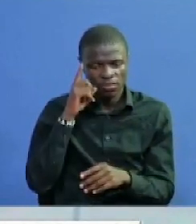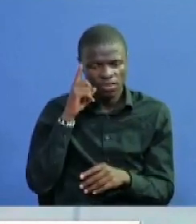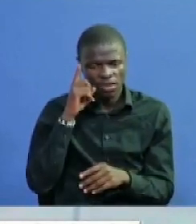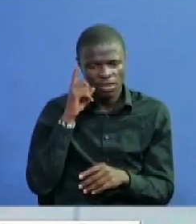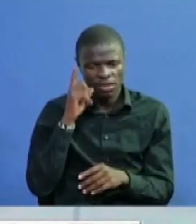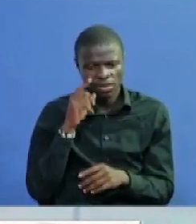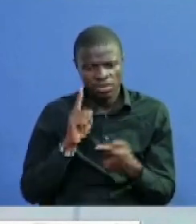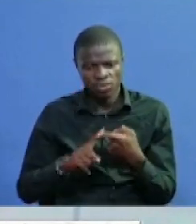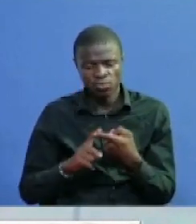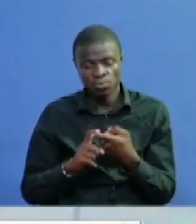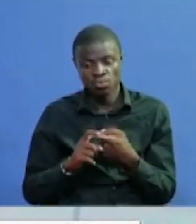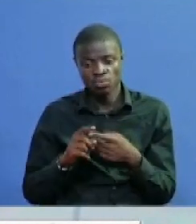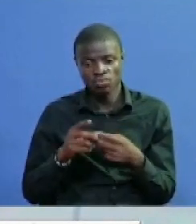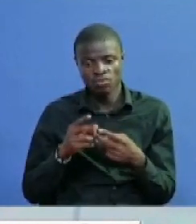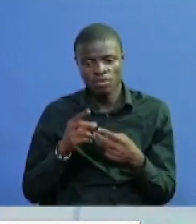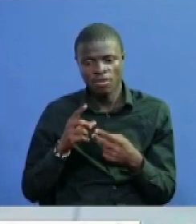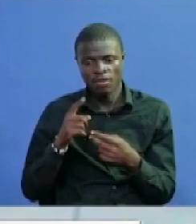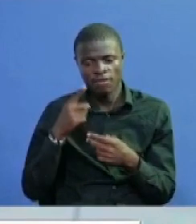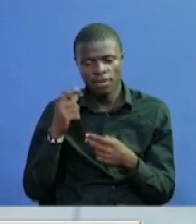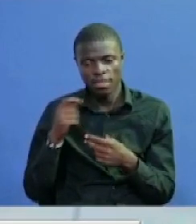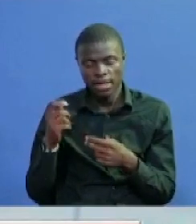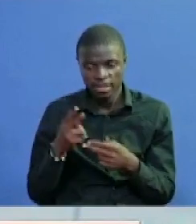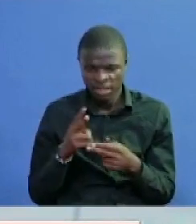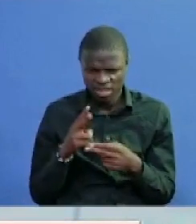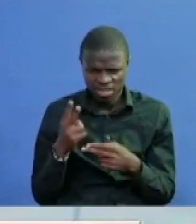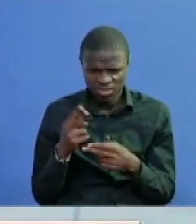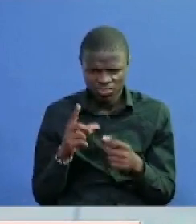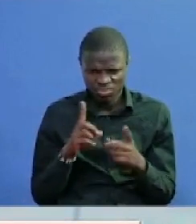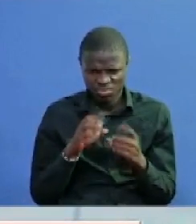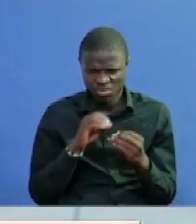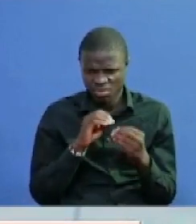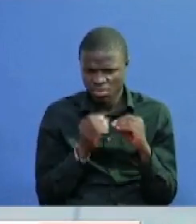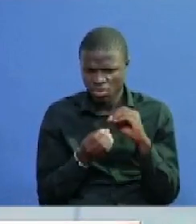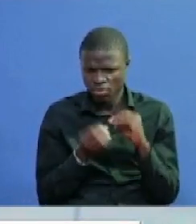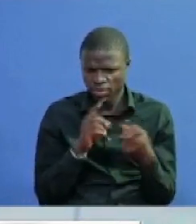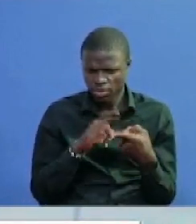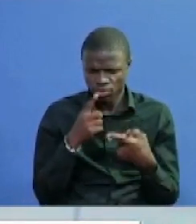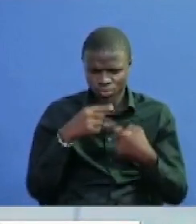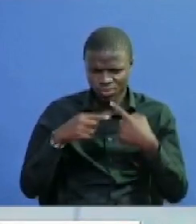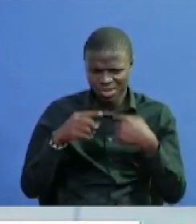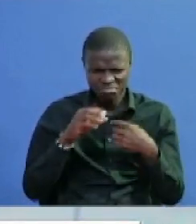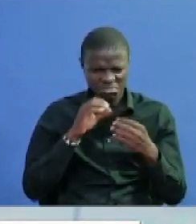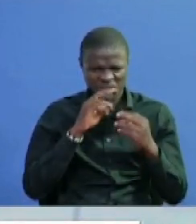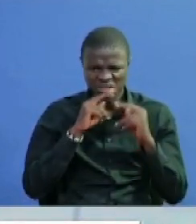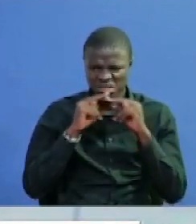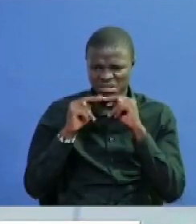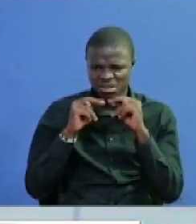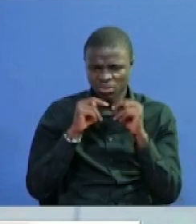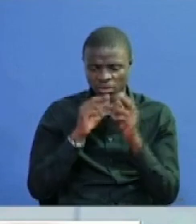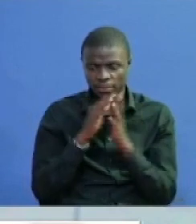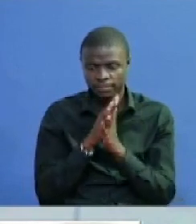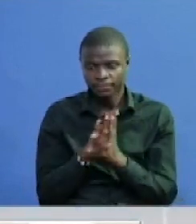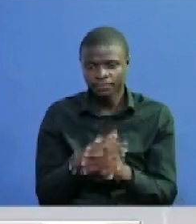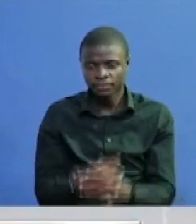for, the two divergent opinions to come to a negotiating table. Yes. Now that you